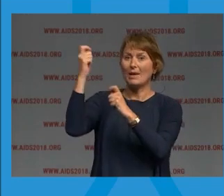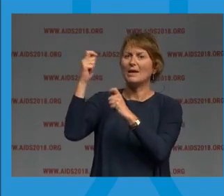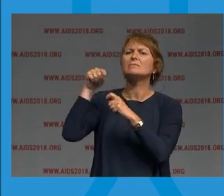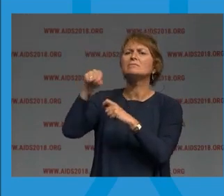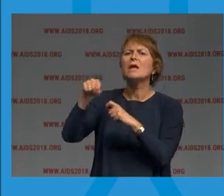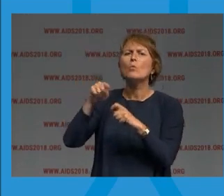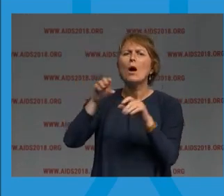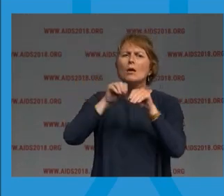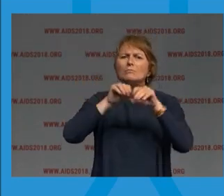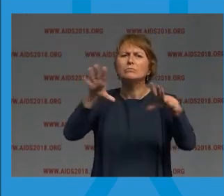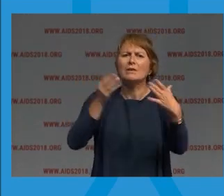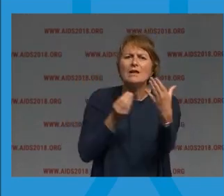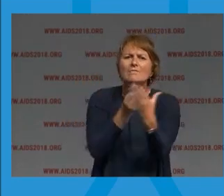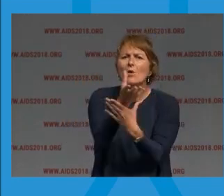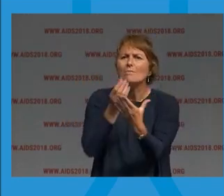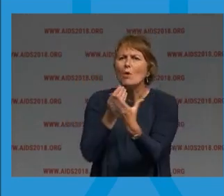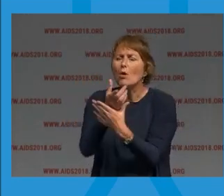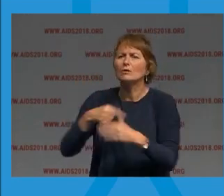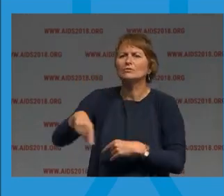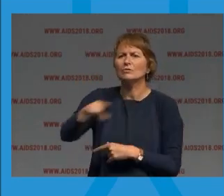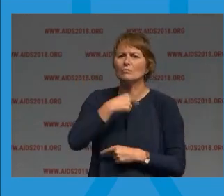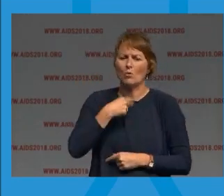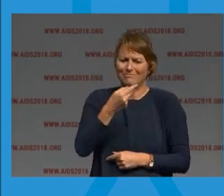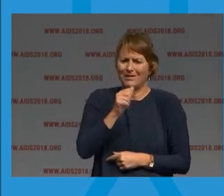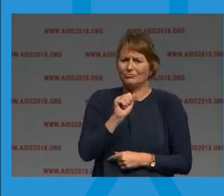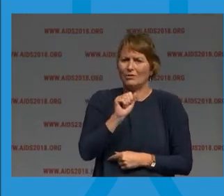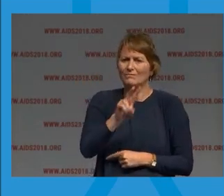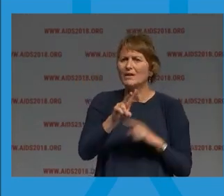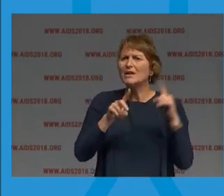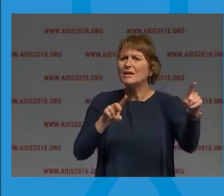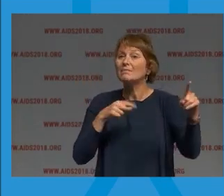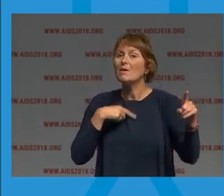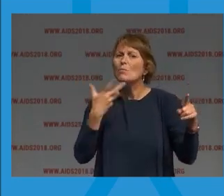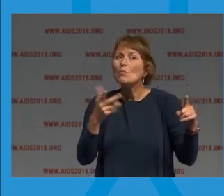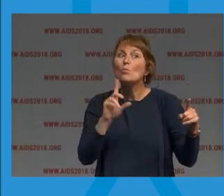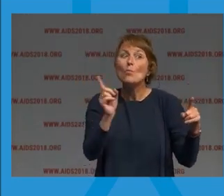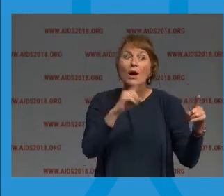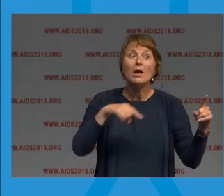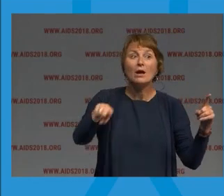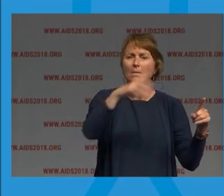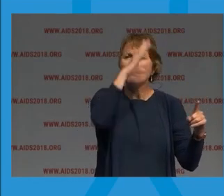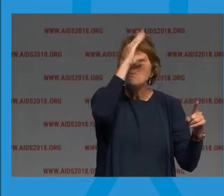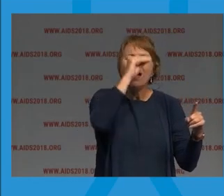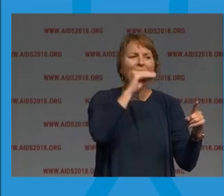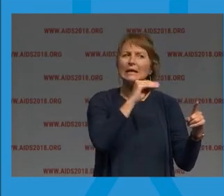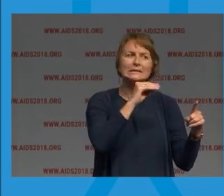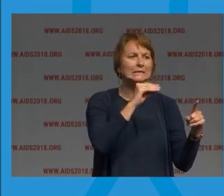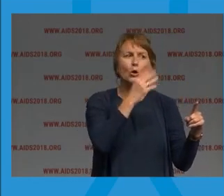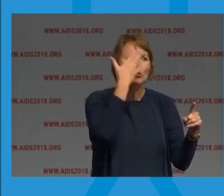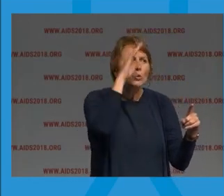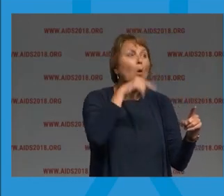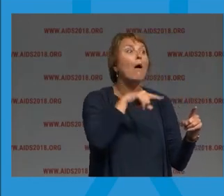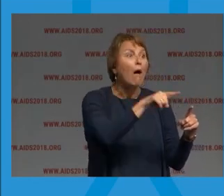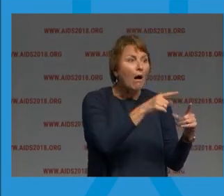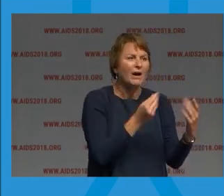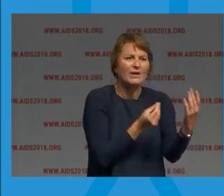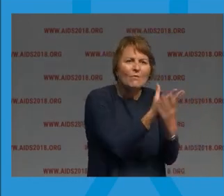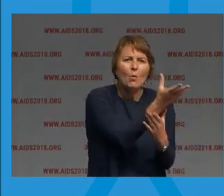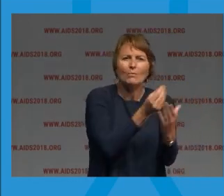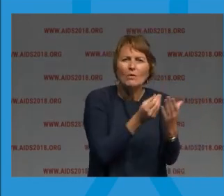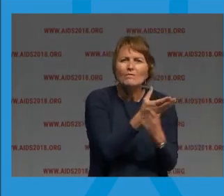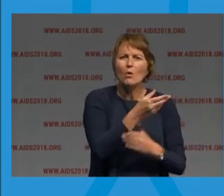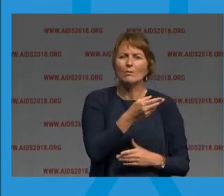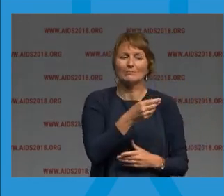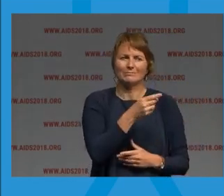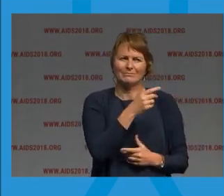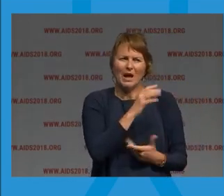of HIV prevention amongst hard-to-reach young men. It will be guided by listening to and